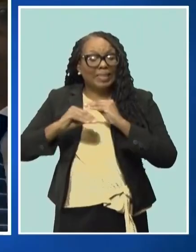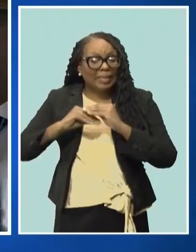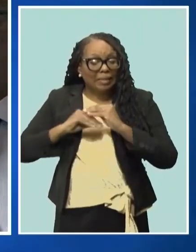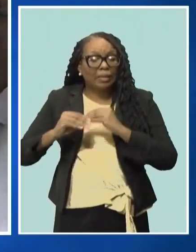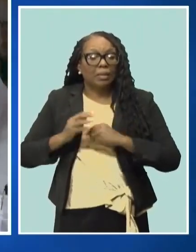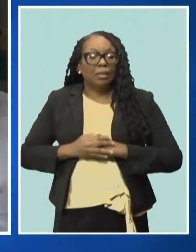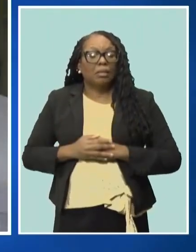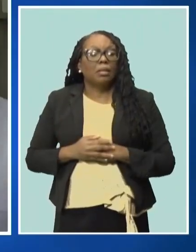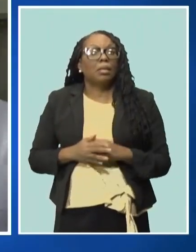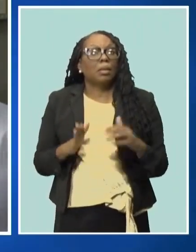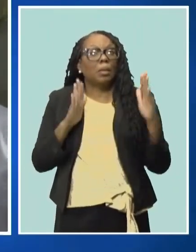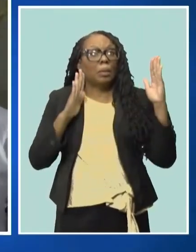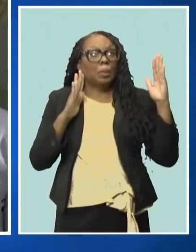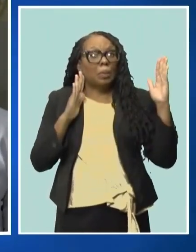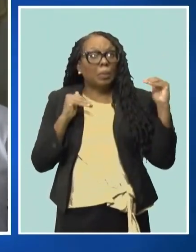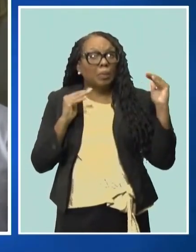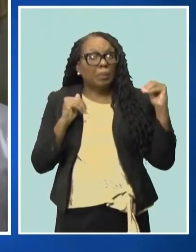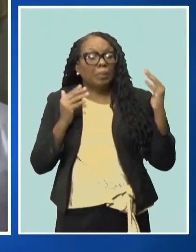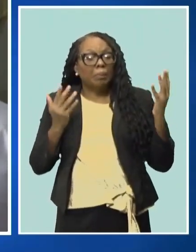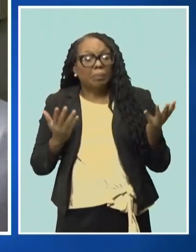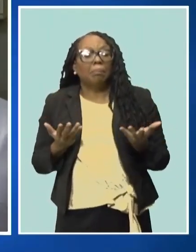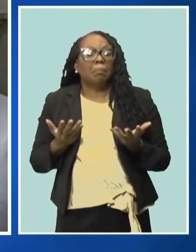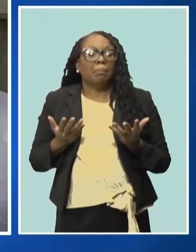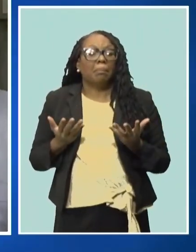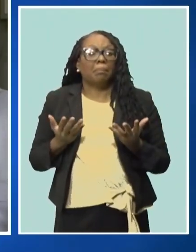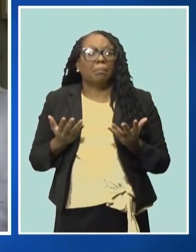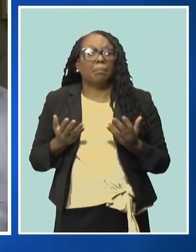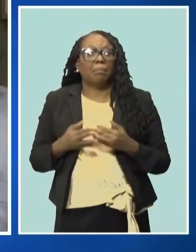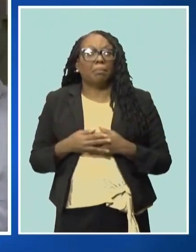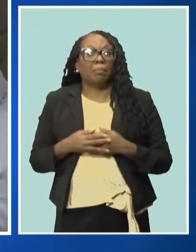and hopefully the